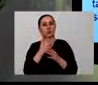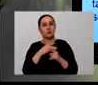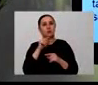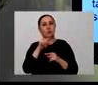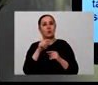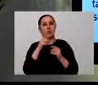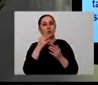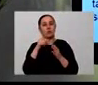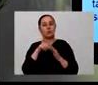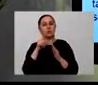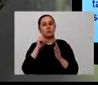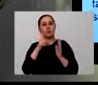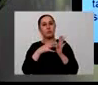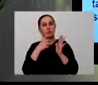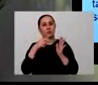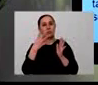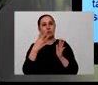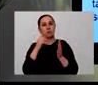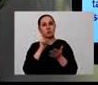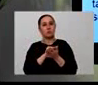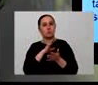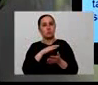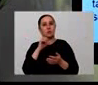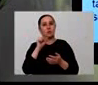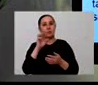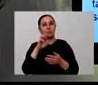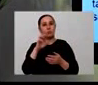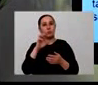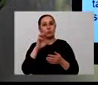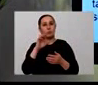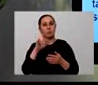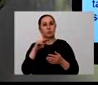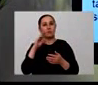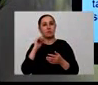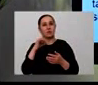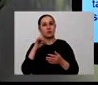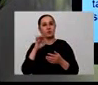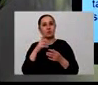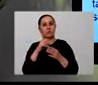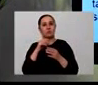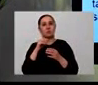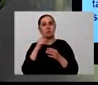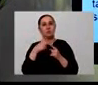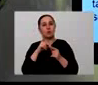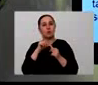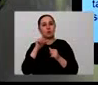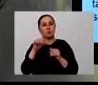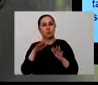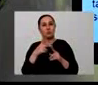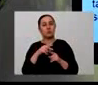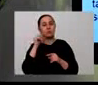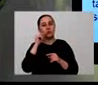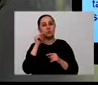orasida 1924-yilda chop etilgan Abul Fayzxon fojiasi alohida o'rin tutadi. Agar